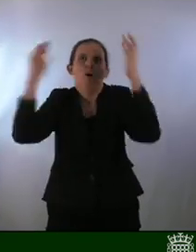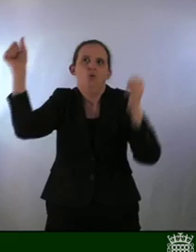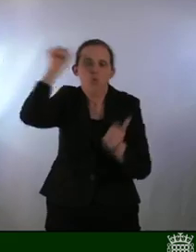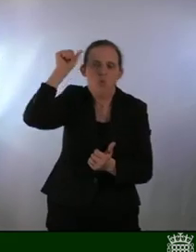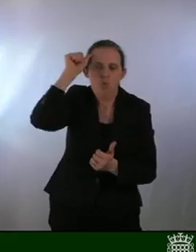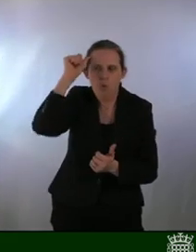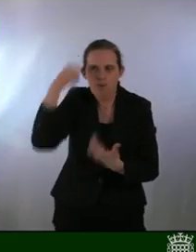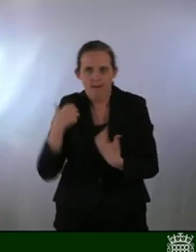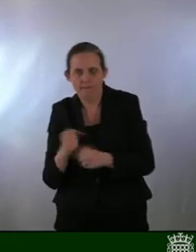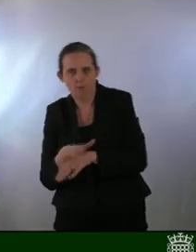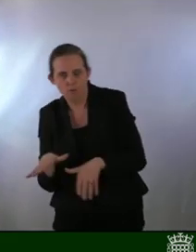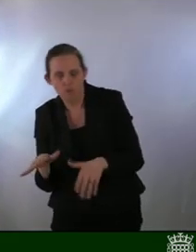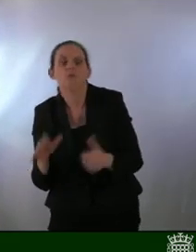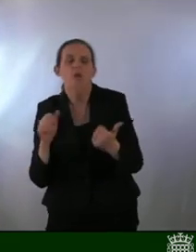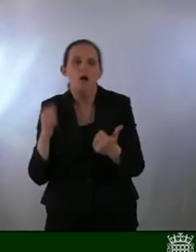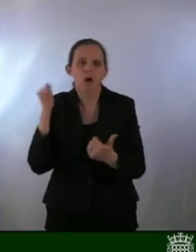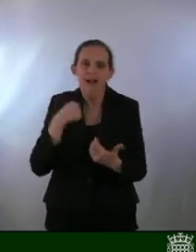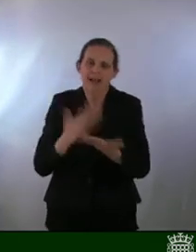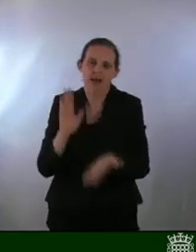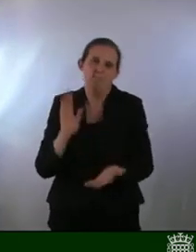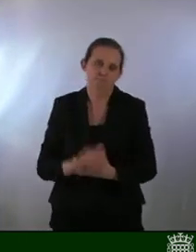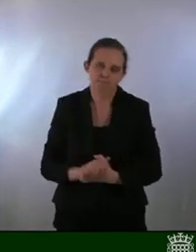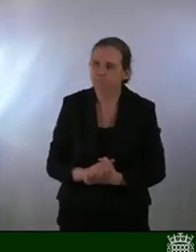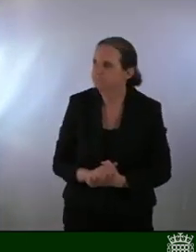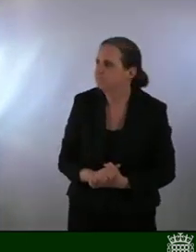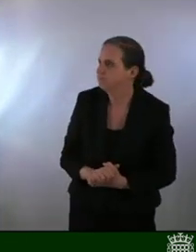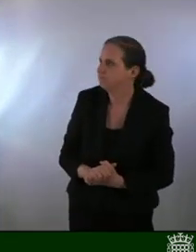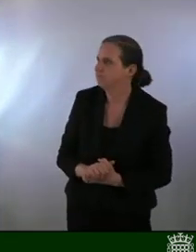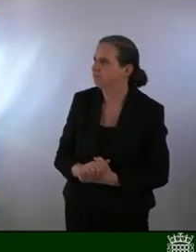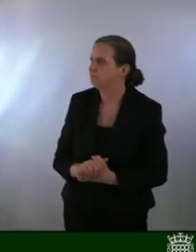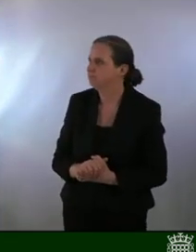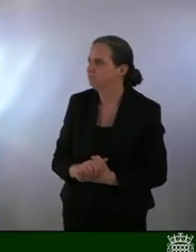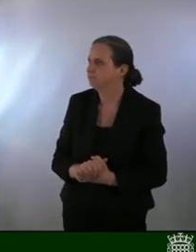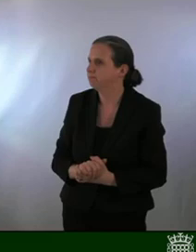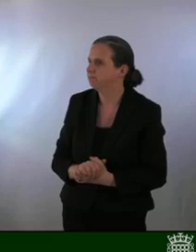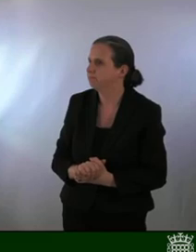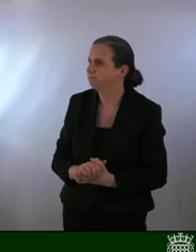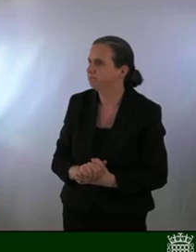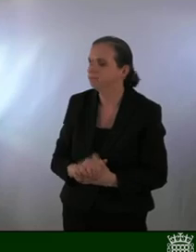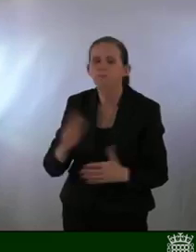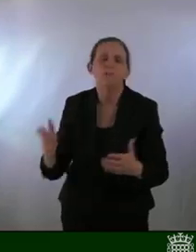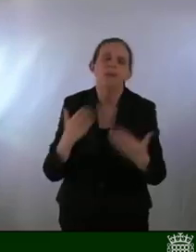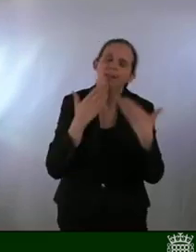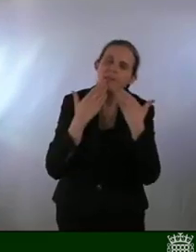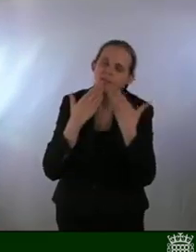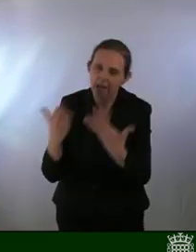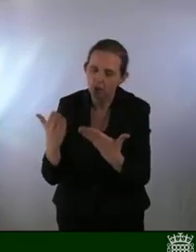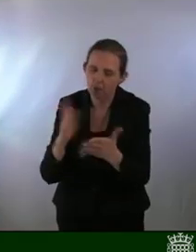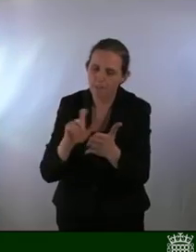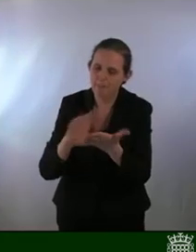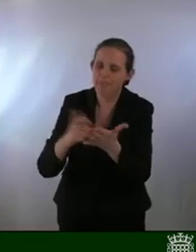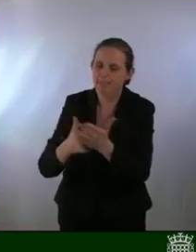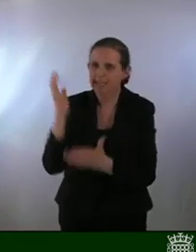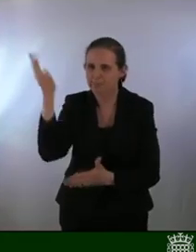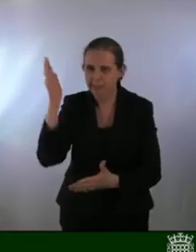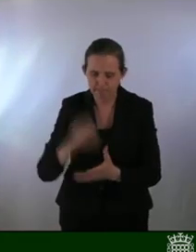everybody to do, as I've set out in the statement. Miliband. Thank you, Mr. Speaker. Can I say to the Secretary of State that this House has always